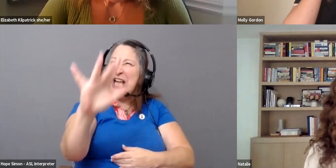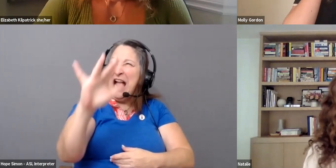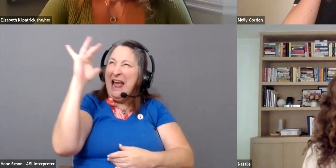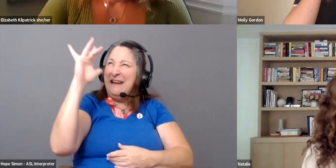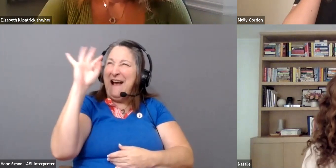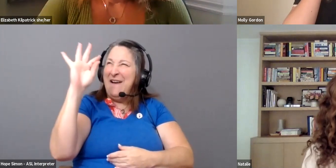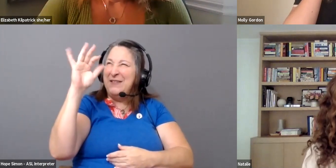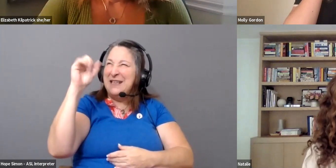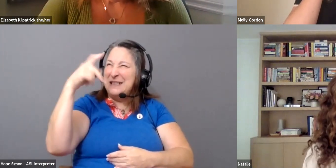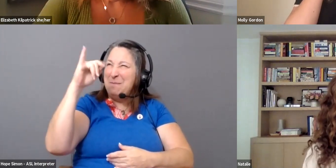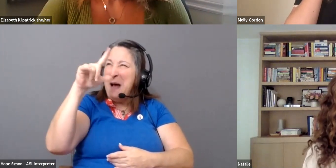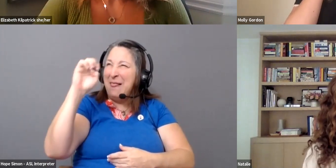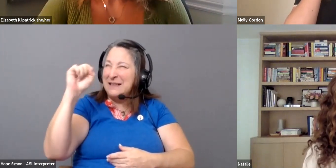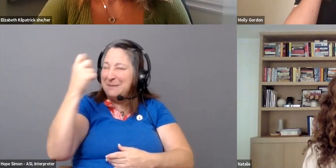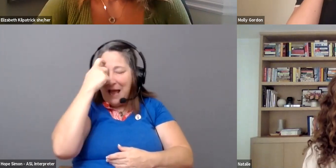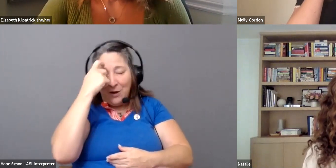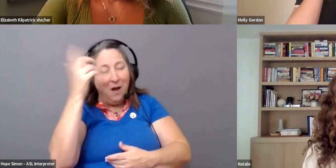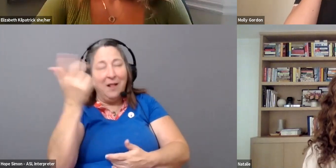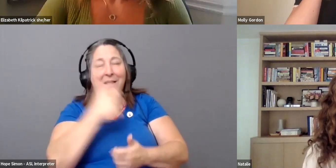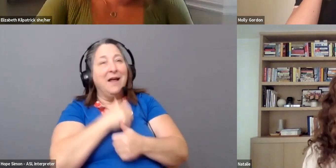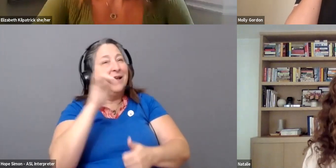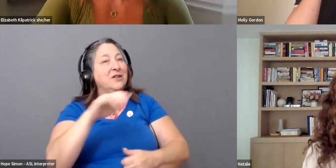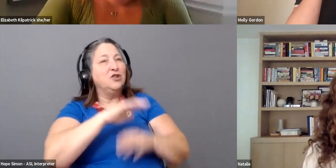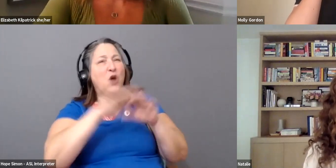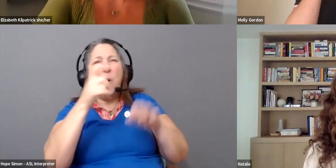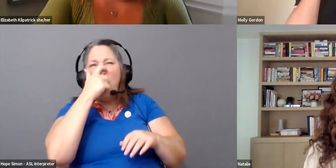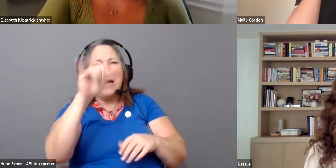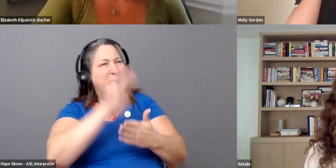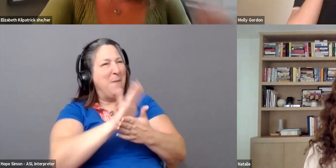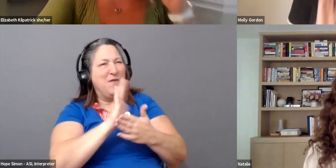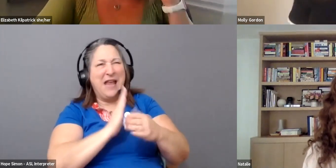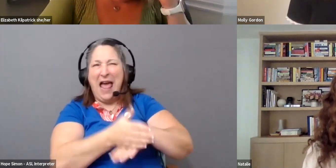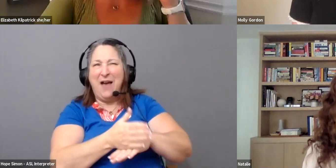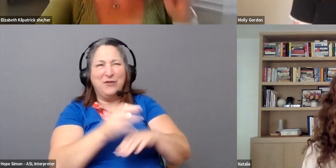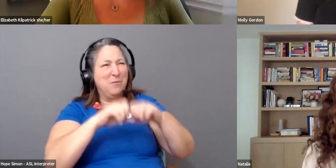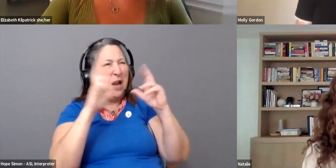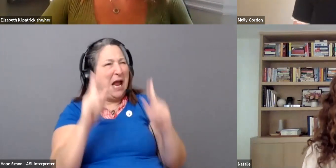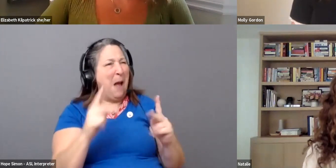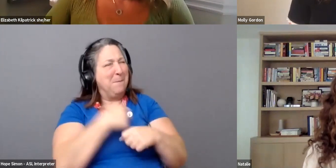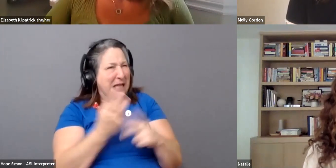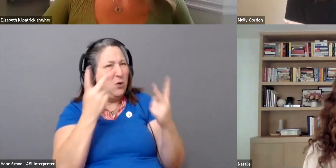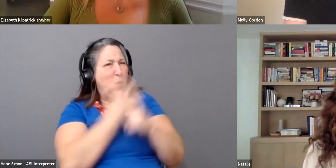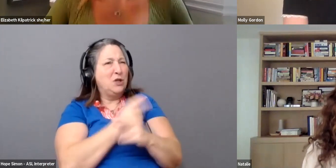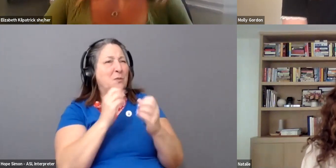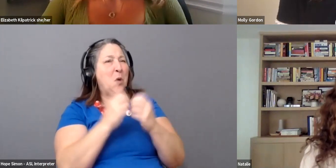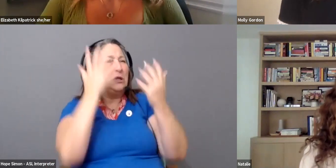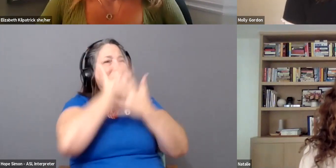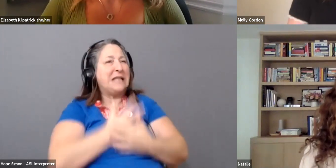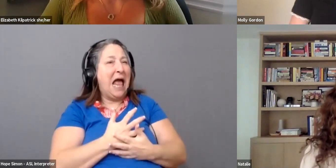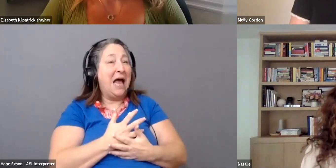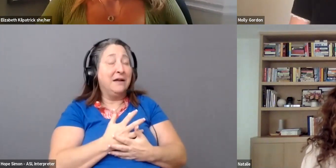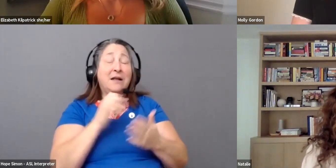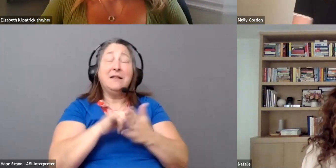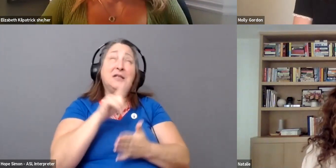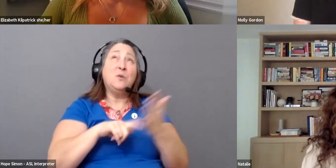to watch that movie after a breakup and it's like, don't do that. It's just more sad. Right. It's what makes you sob.